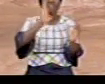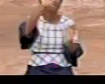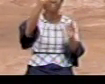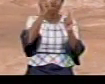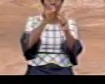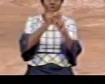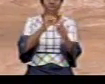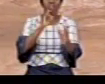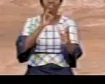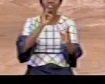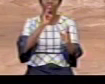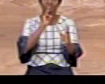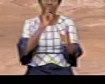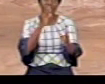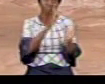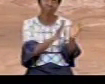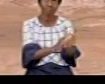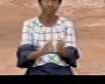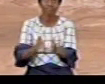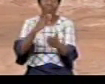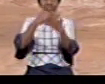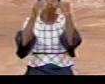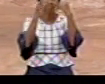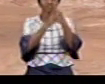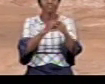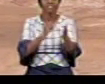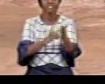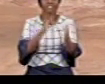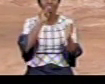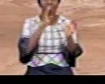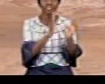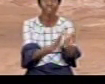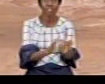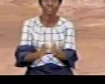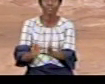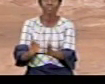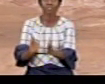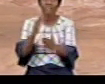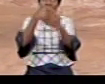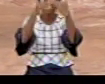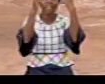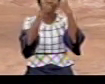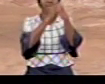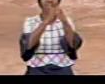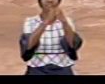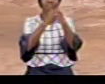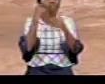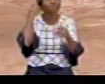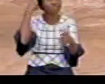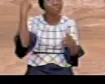Lord, thy word is settled in heaven, it is settled in